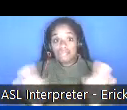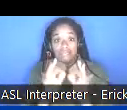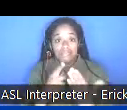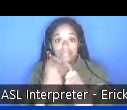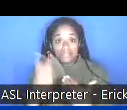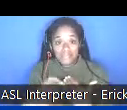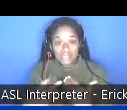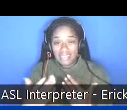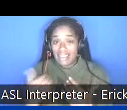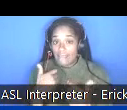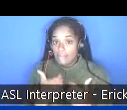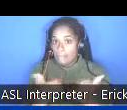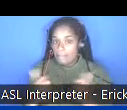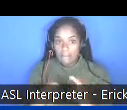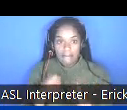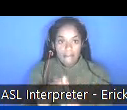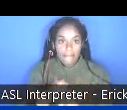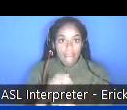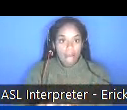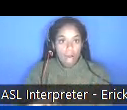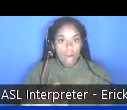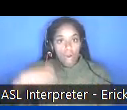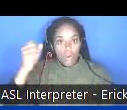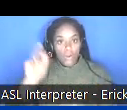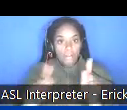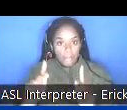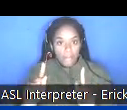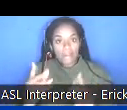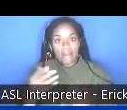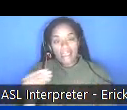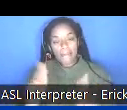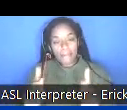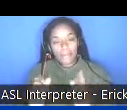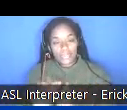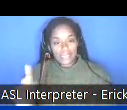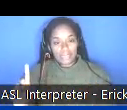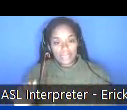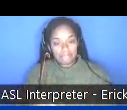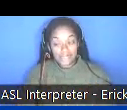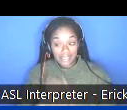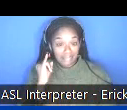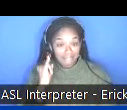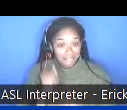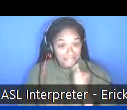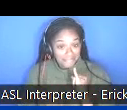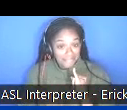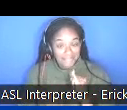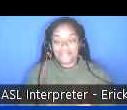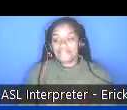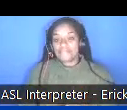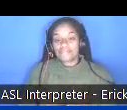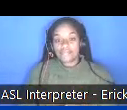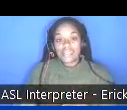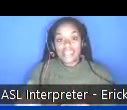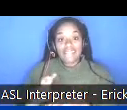that can have a big impact on older adults and people with disabilities. And finally, certainly last but not least,